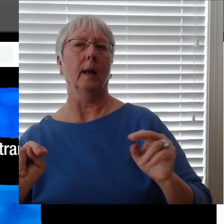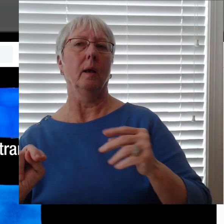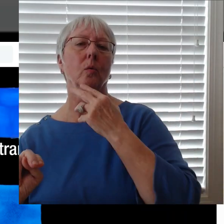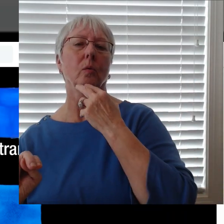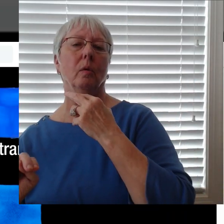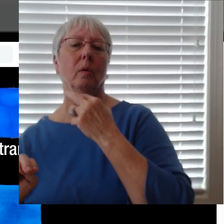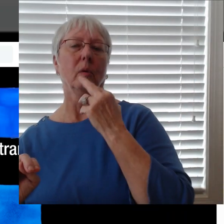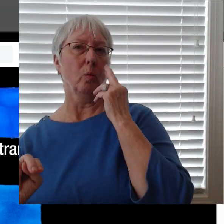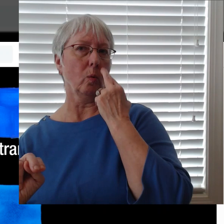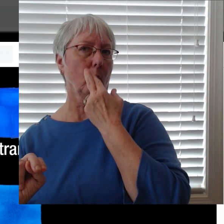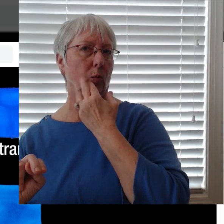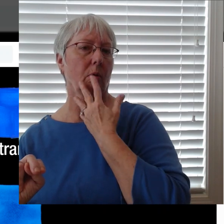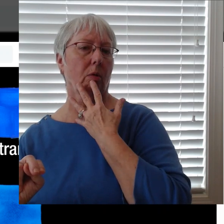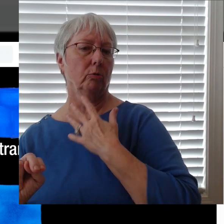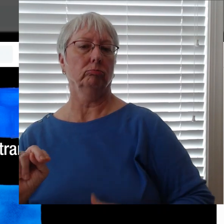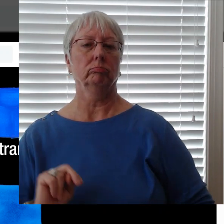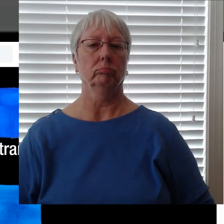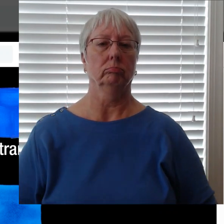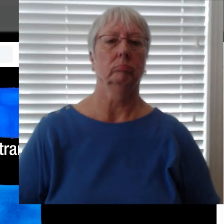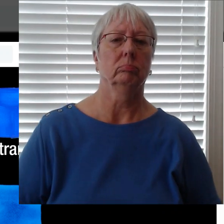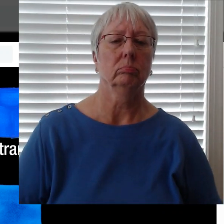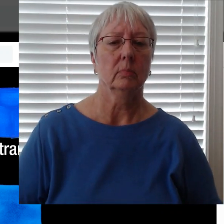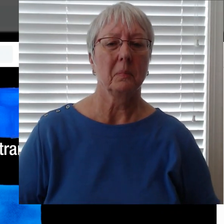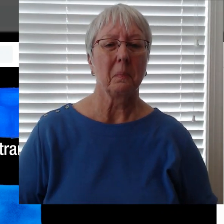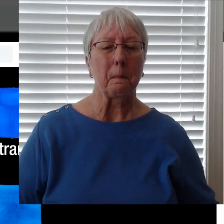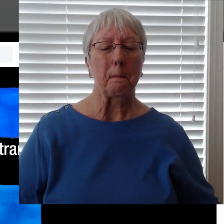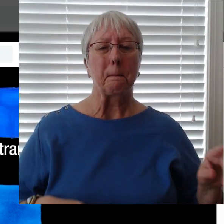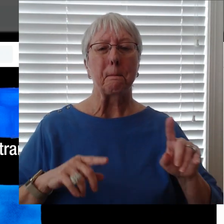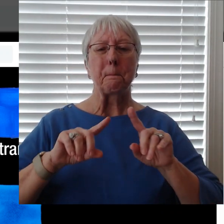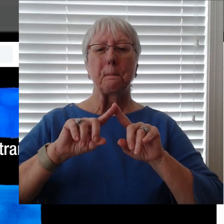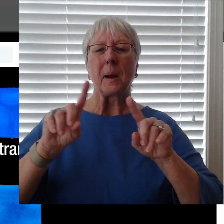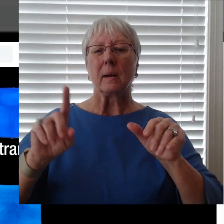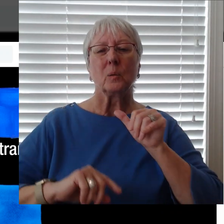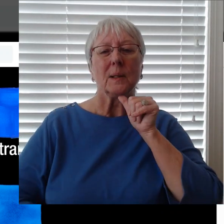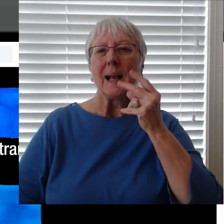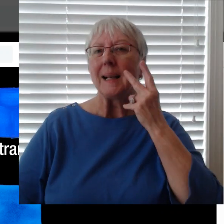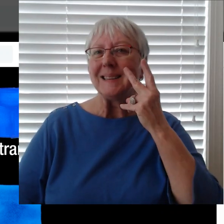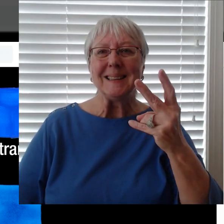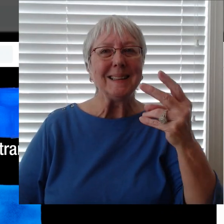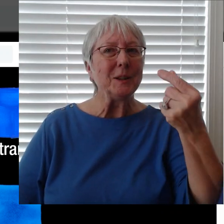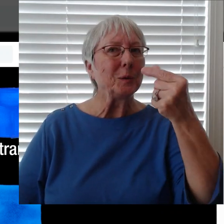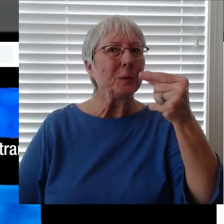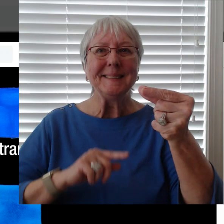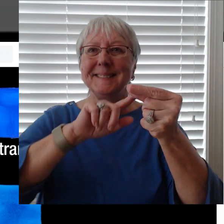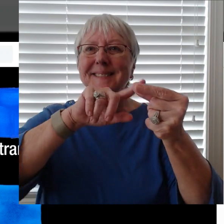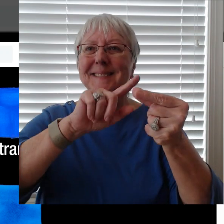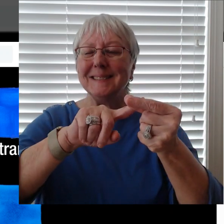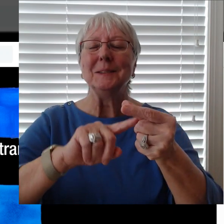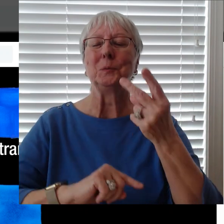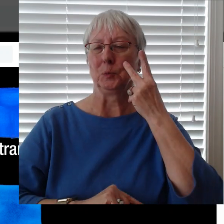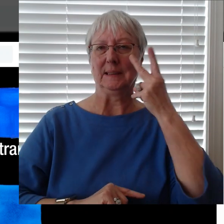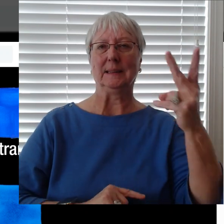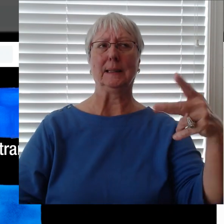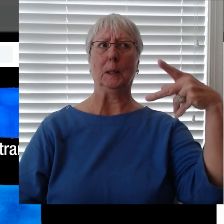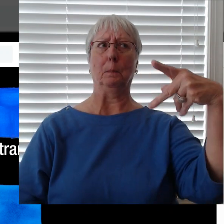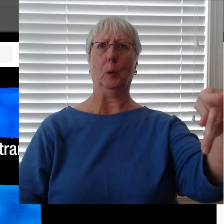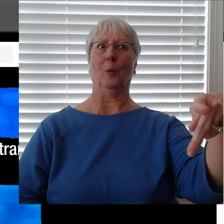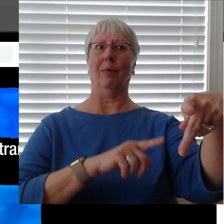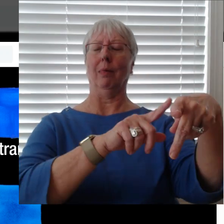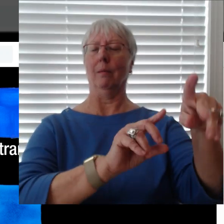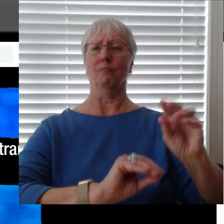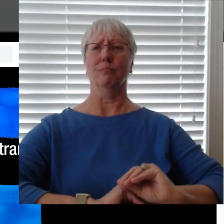ultramarine is a blue with no green quality and thus creates a very vibrant purple for permanent rose, a distinctly more purple